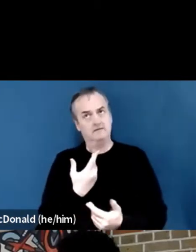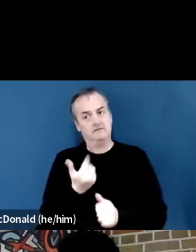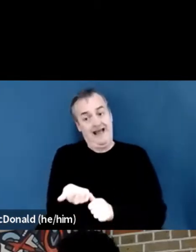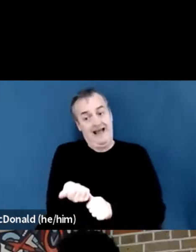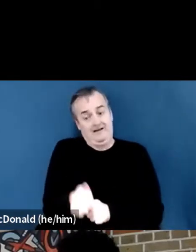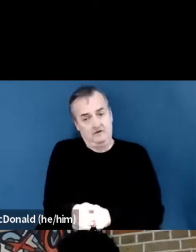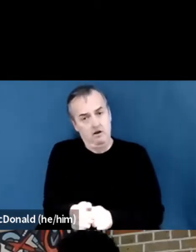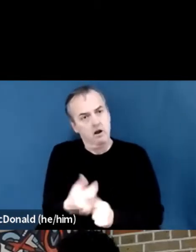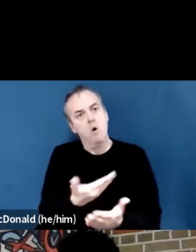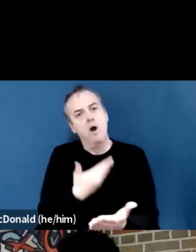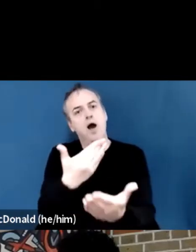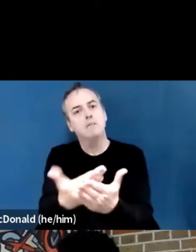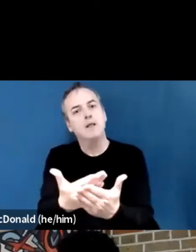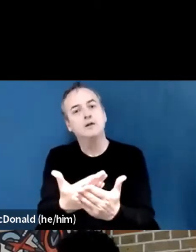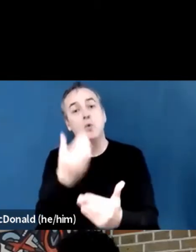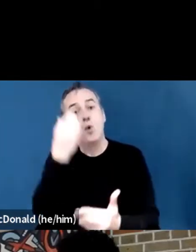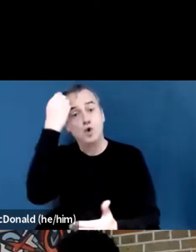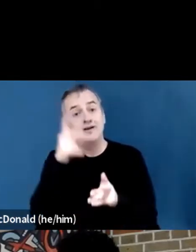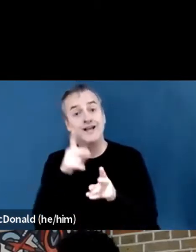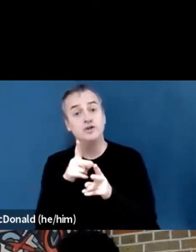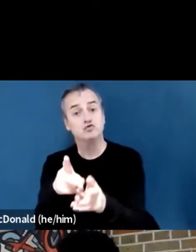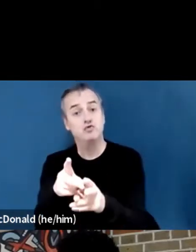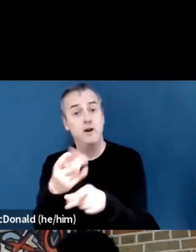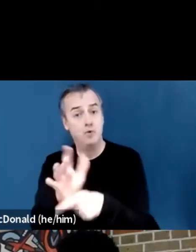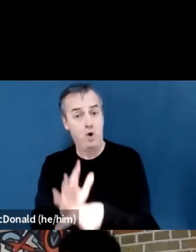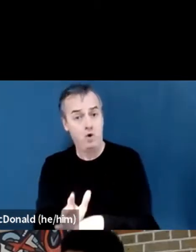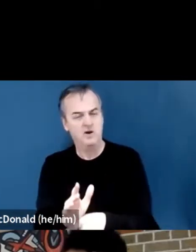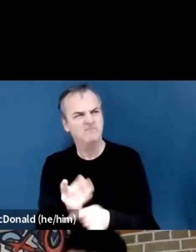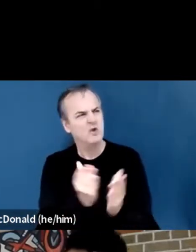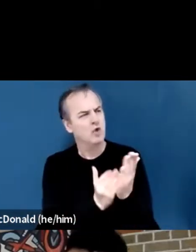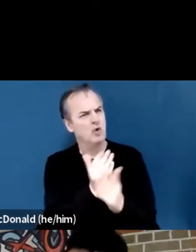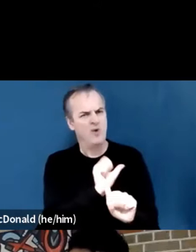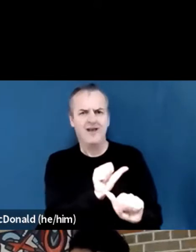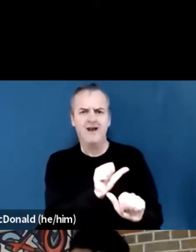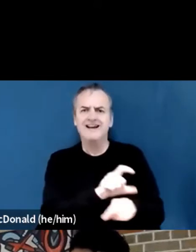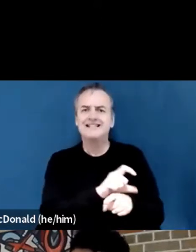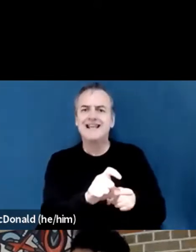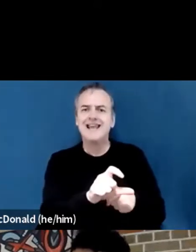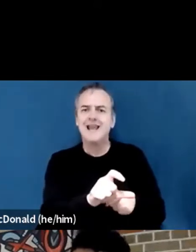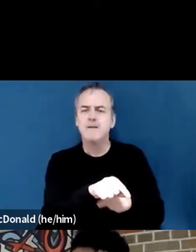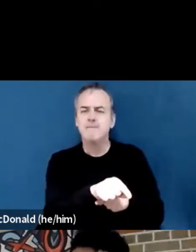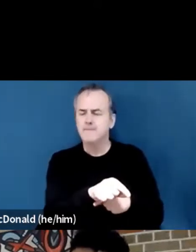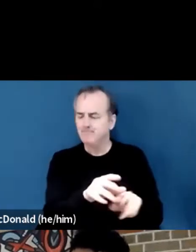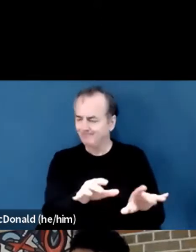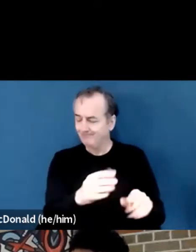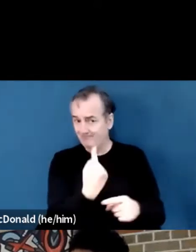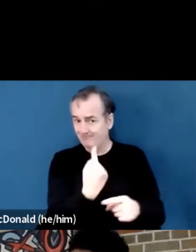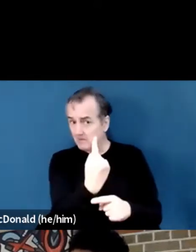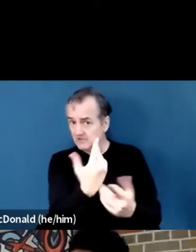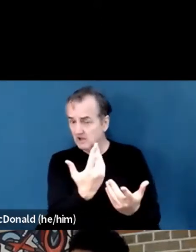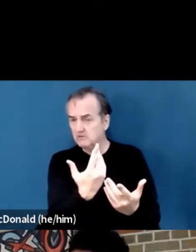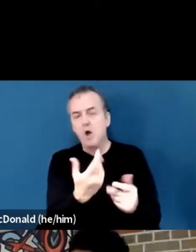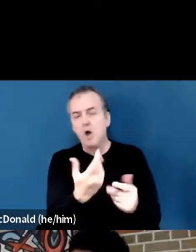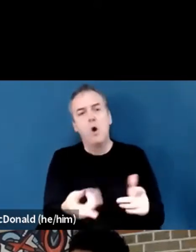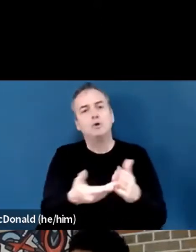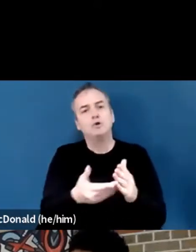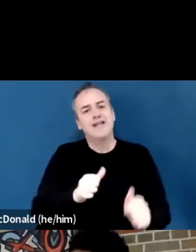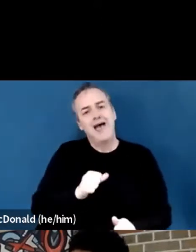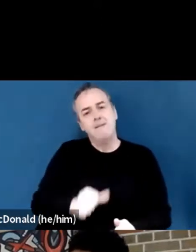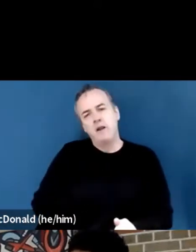I applied to Coronation Street through a scheme that they run, and Emmerdale do it as